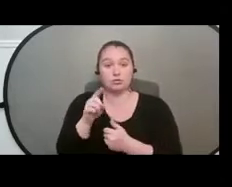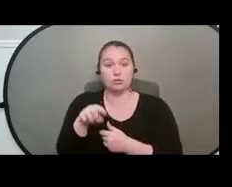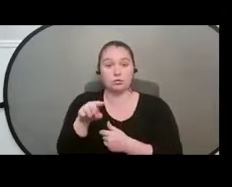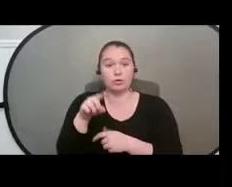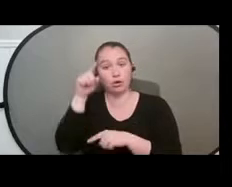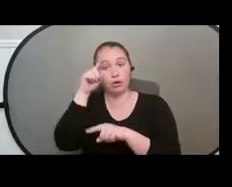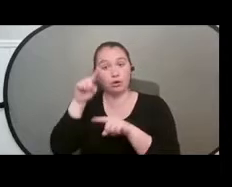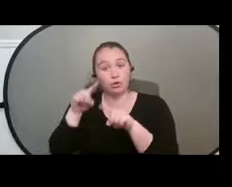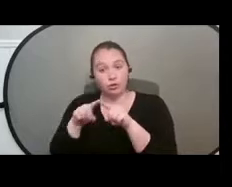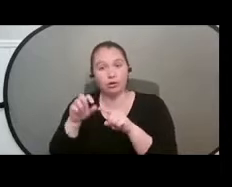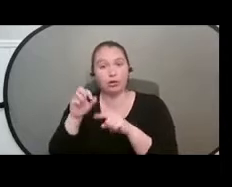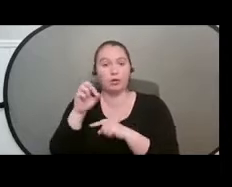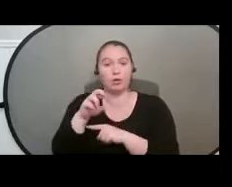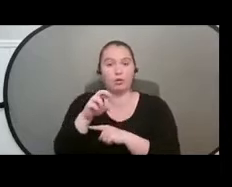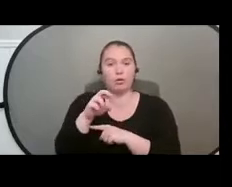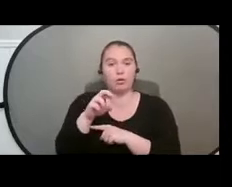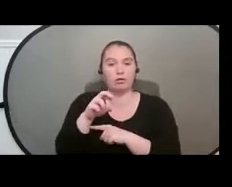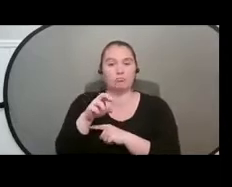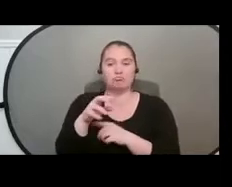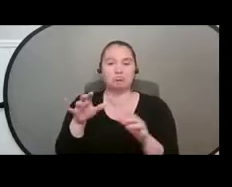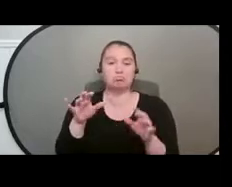disagreeing.